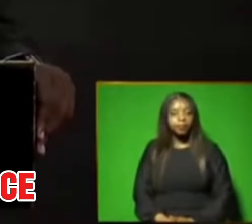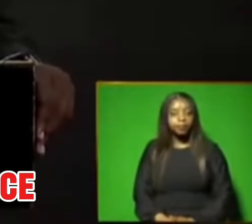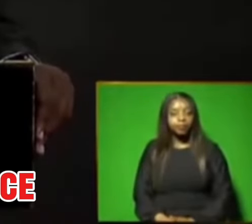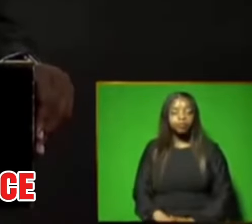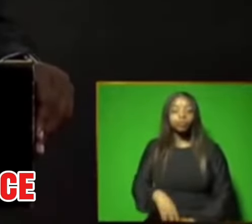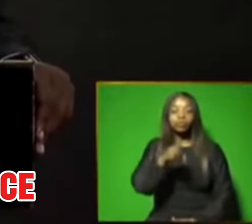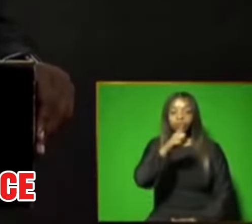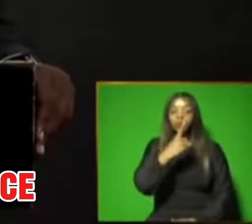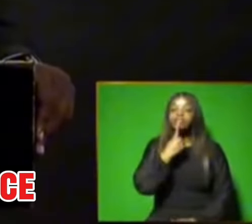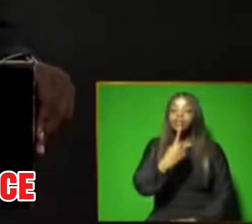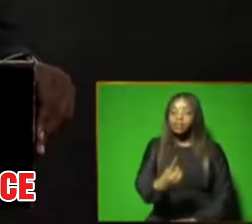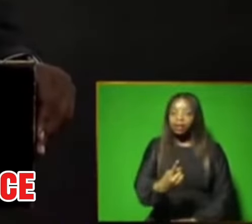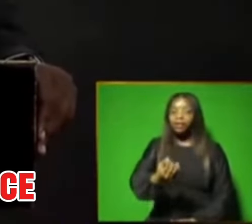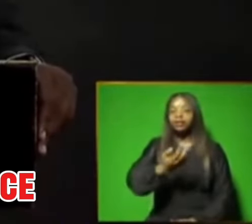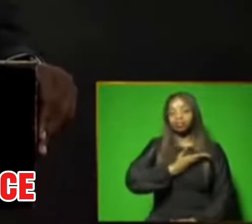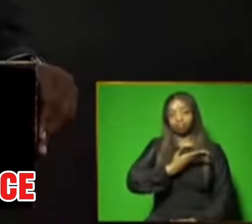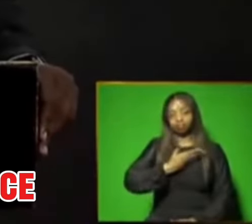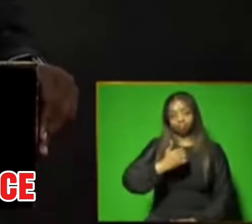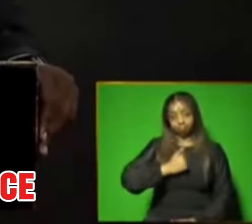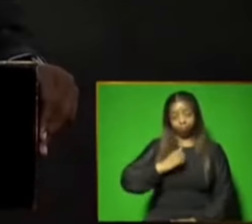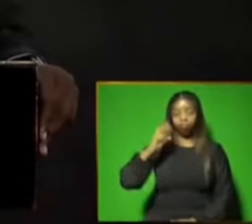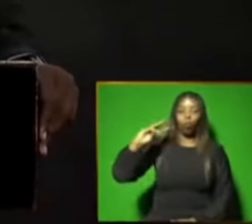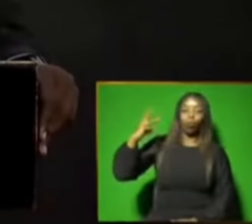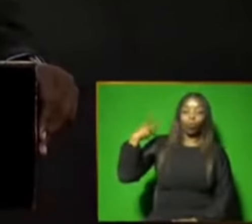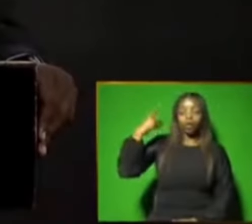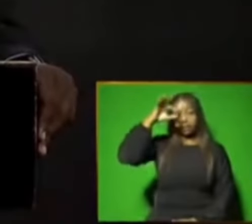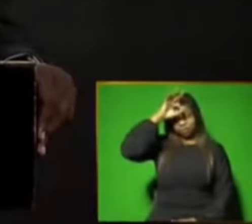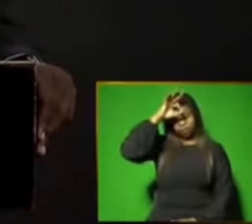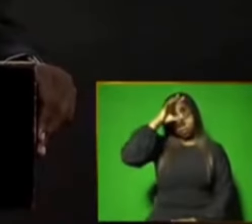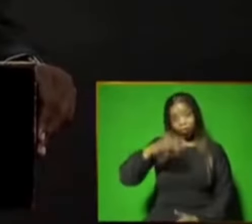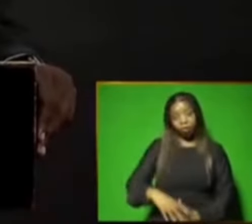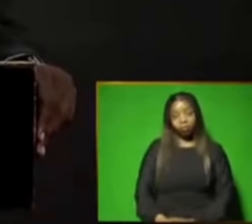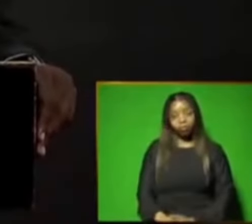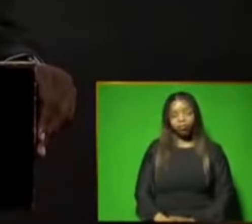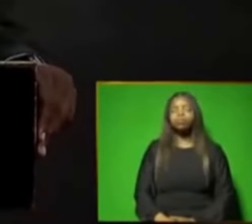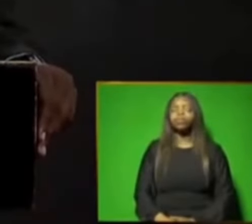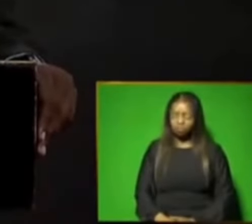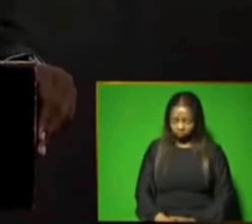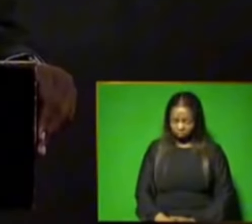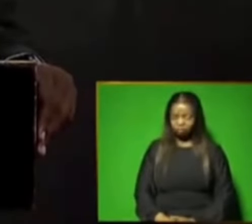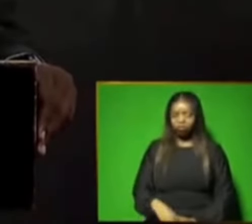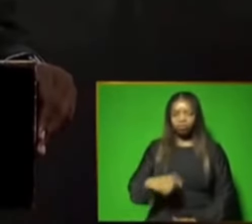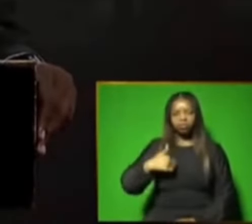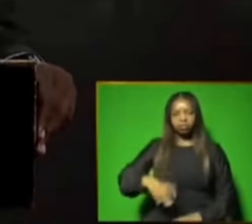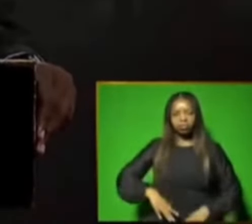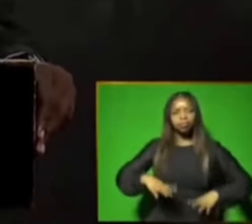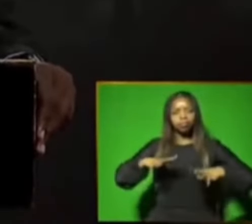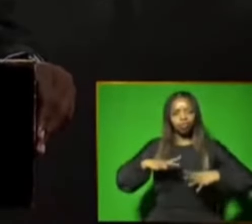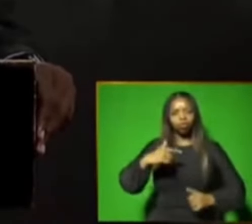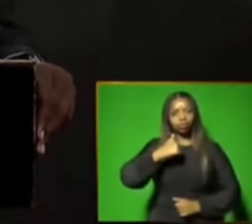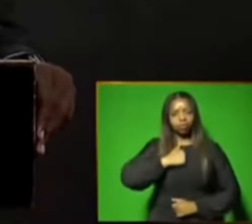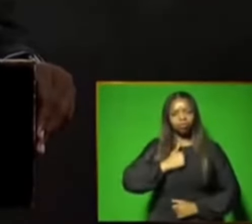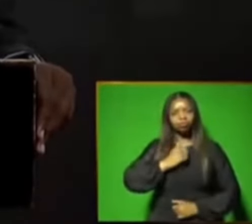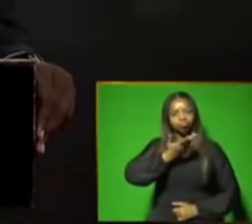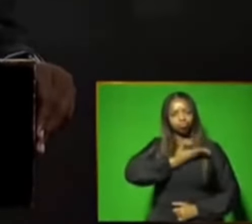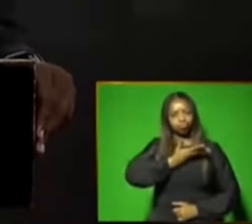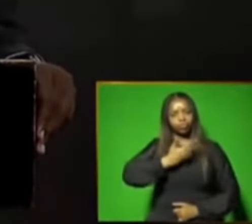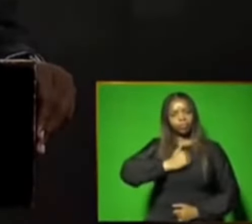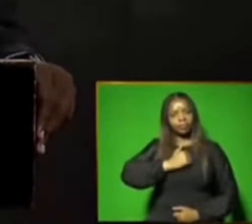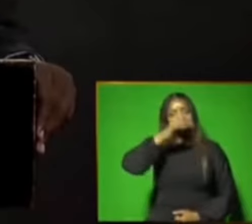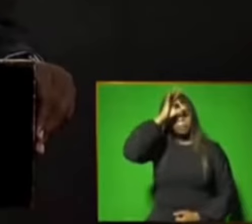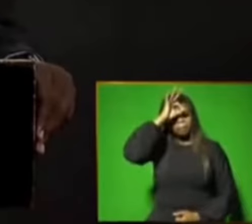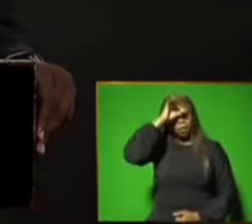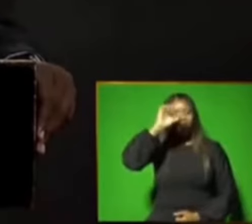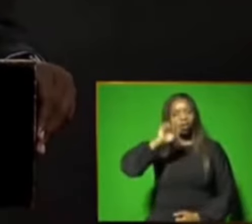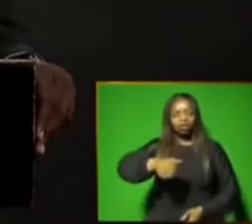Ware papa waka na ile leponisa. And yes, I'm proud to have been the son of a policeman, a very